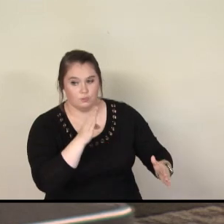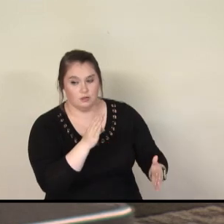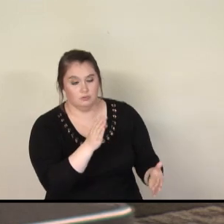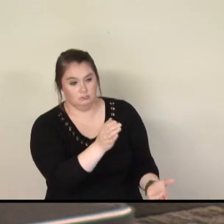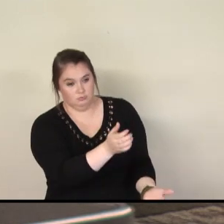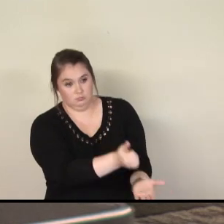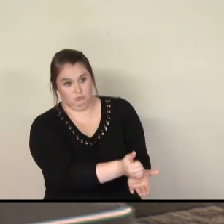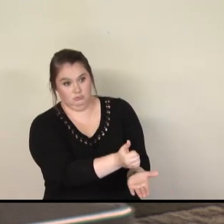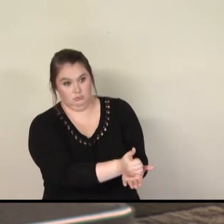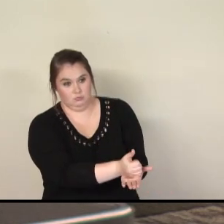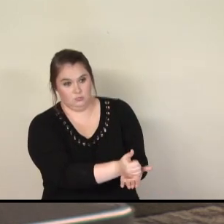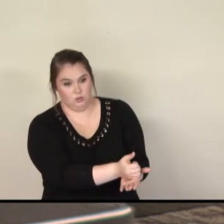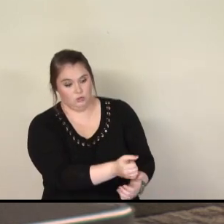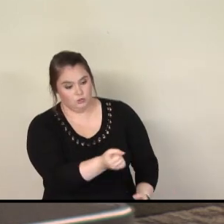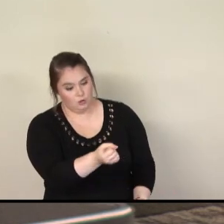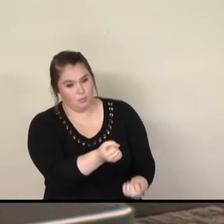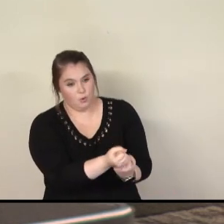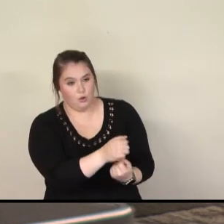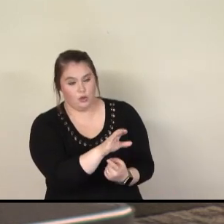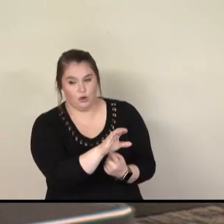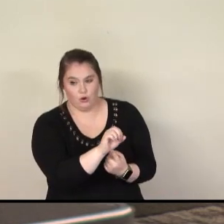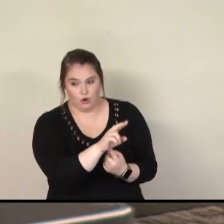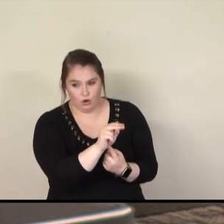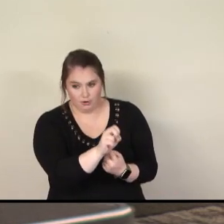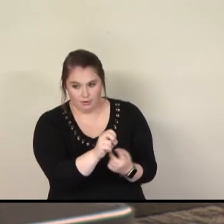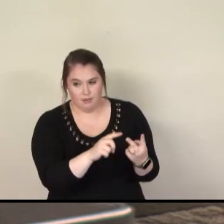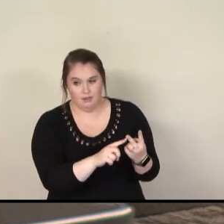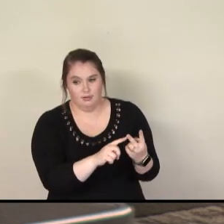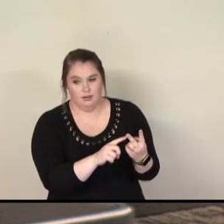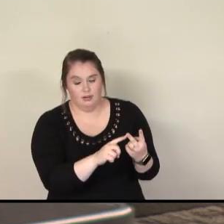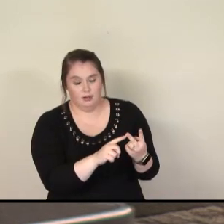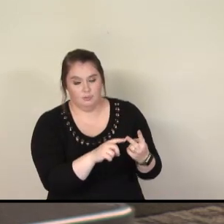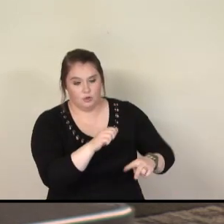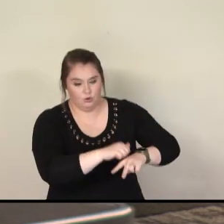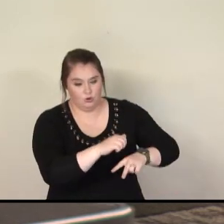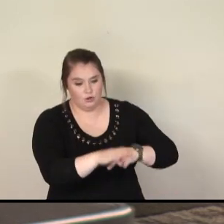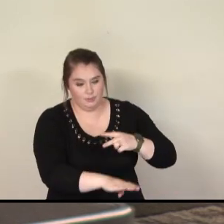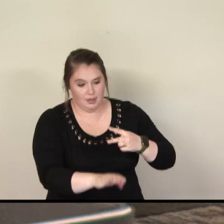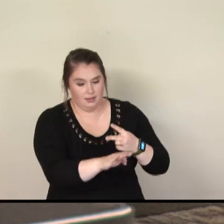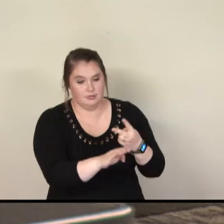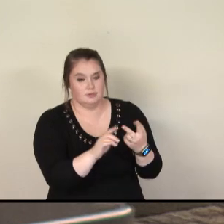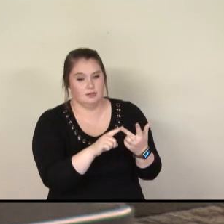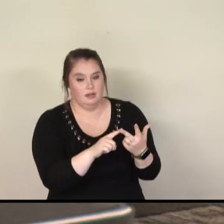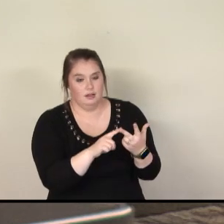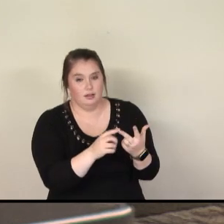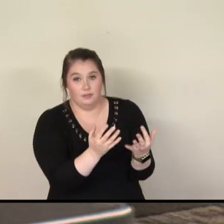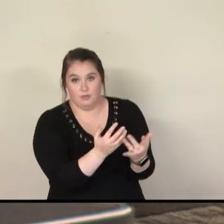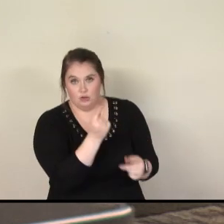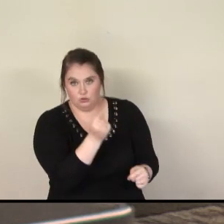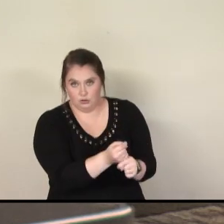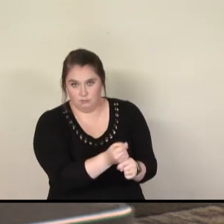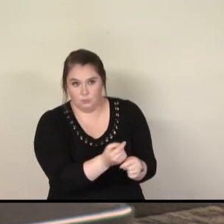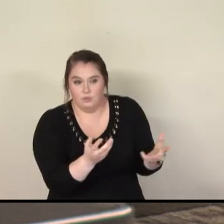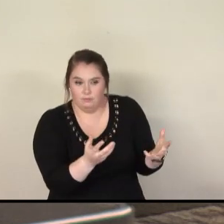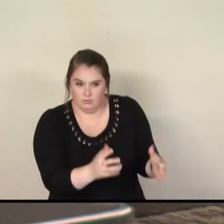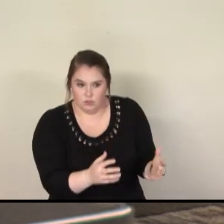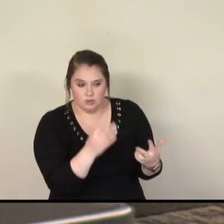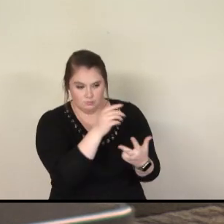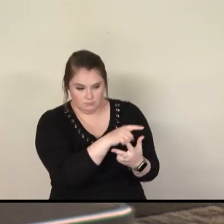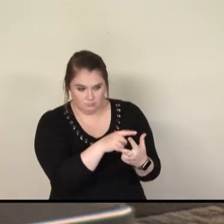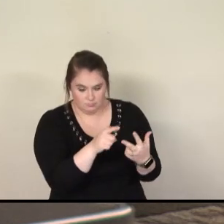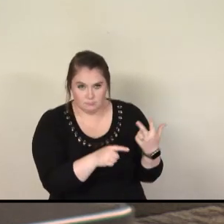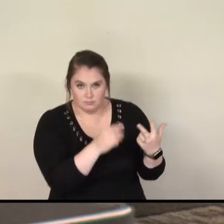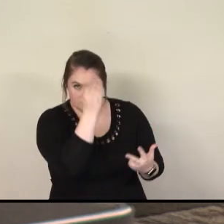support both the crane, concrete trucks, and fire truck. So we did validate that. We did share that information with